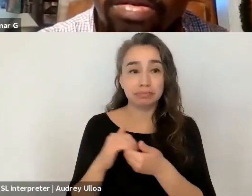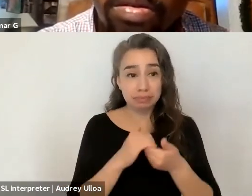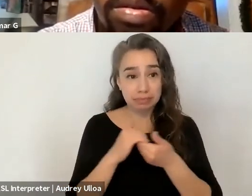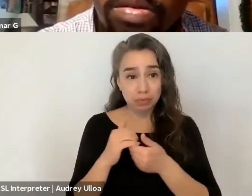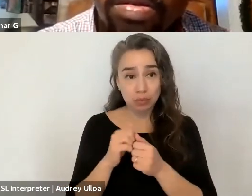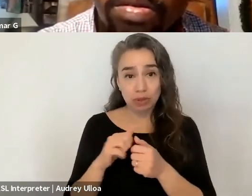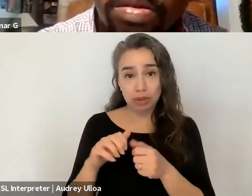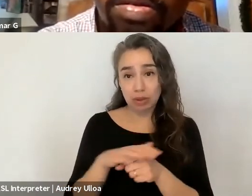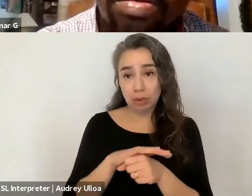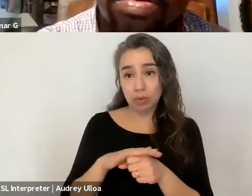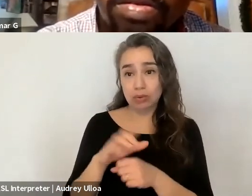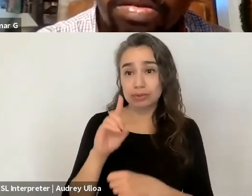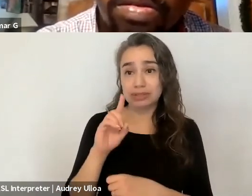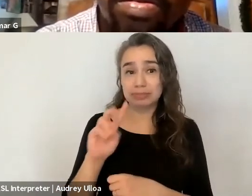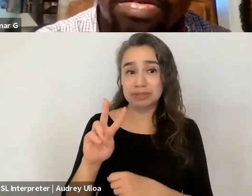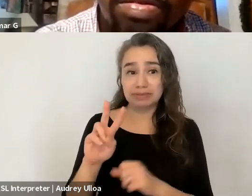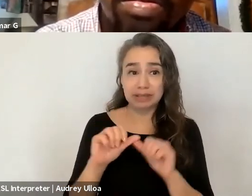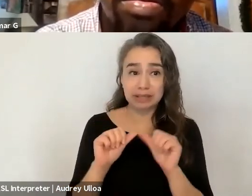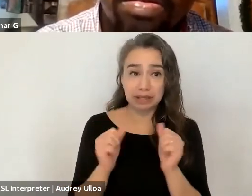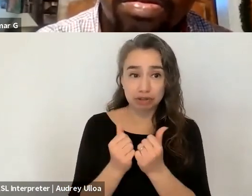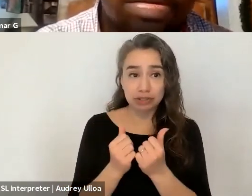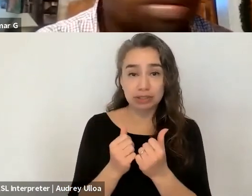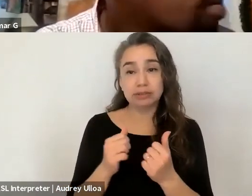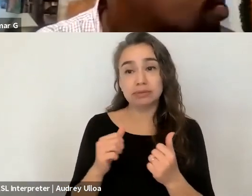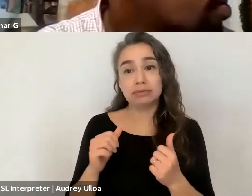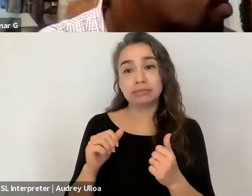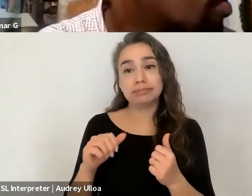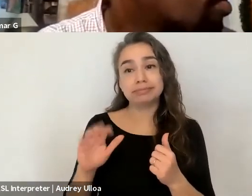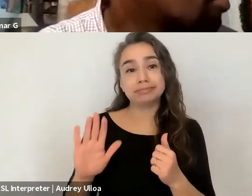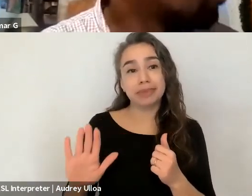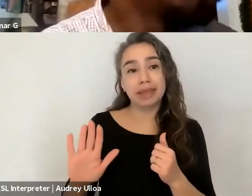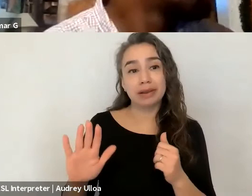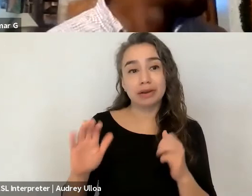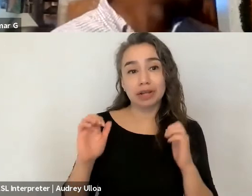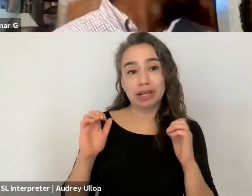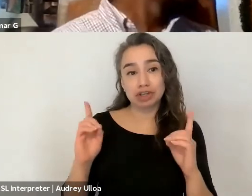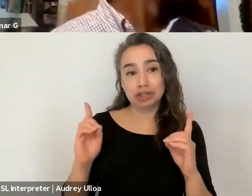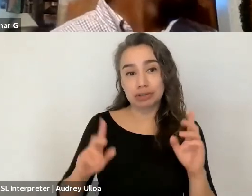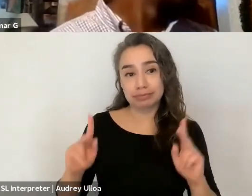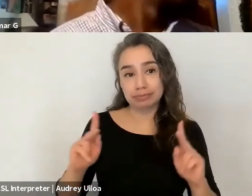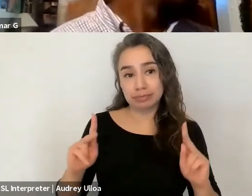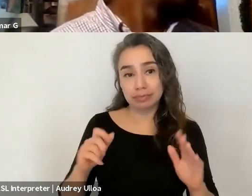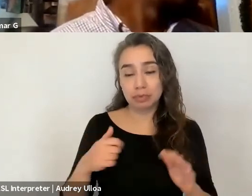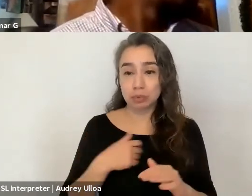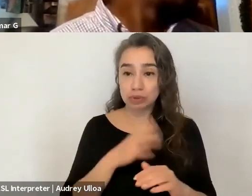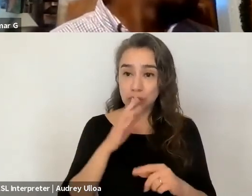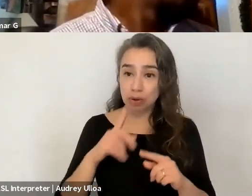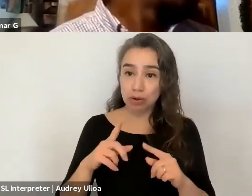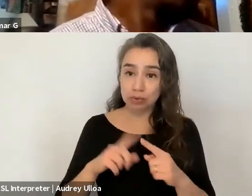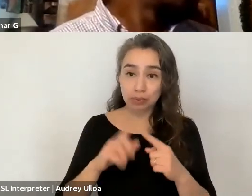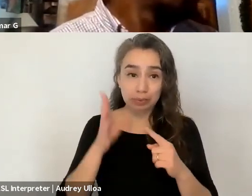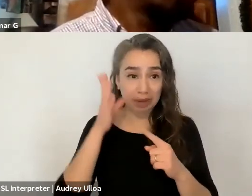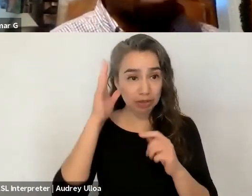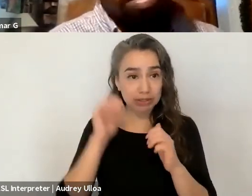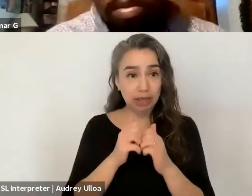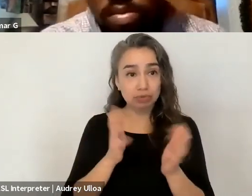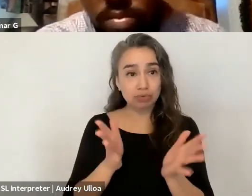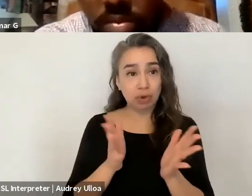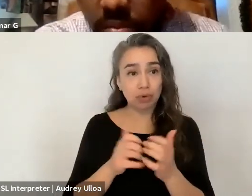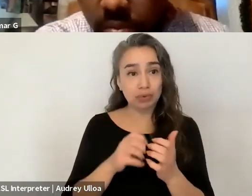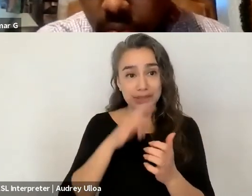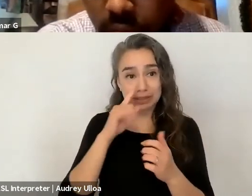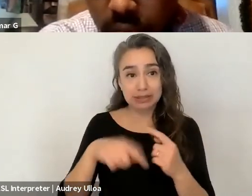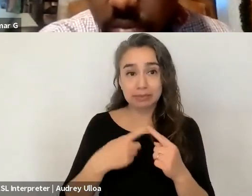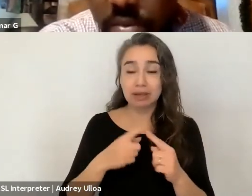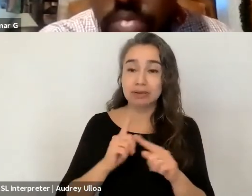domestic violence agency, their education folks, and we talk to parents about how to talk to their kids about various sexual